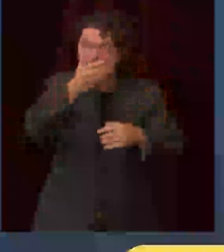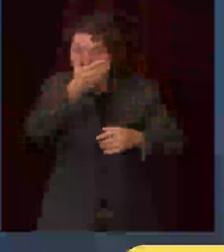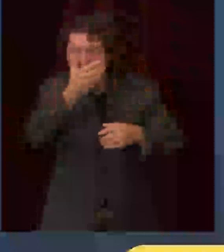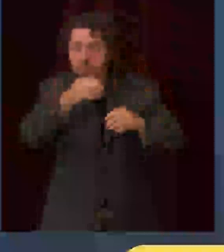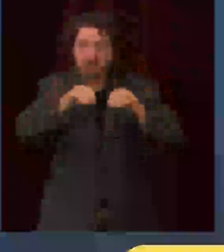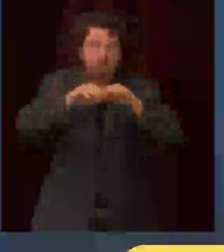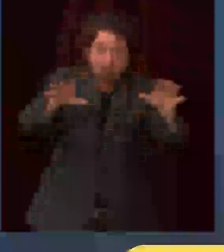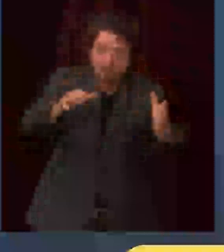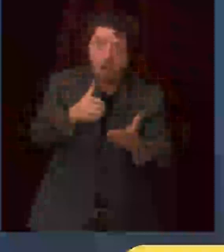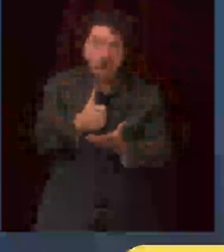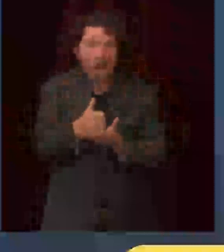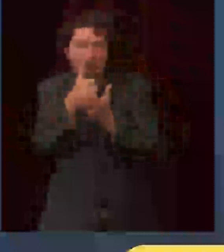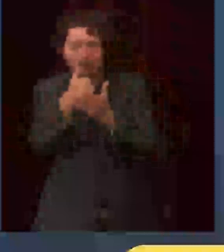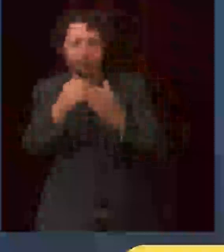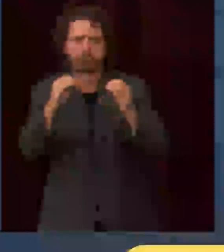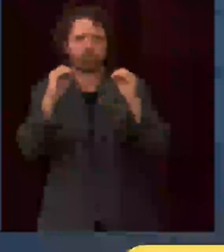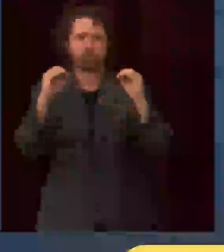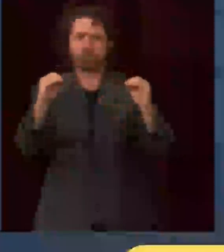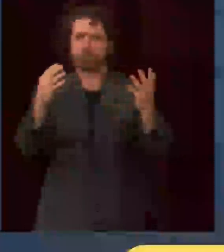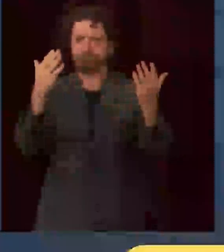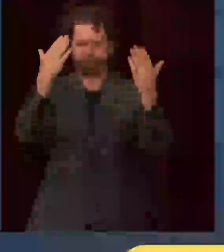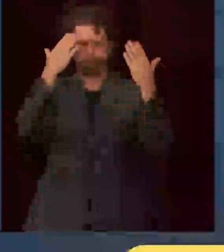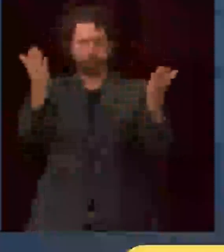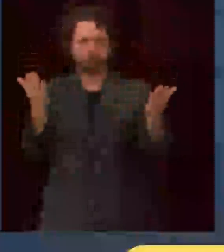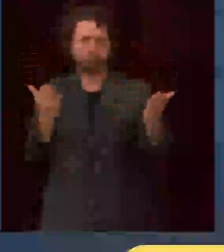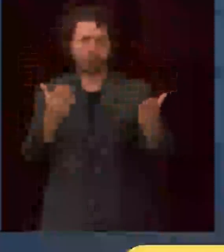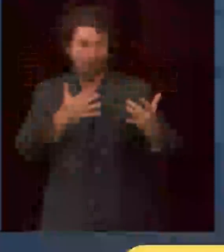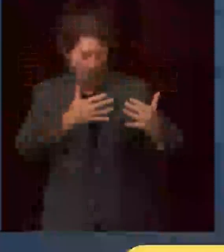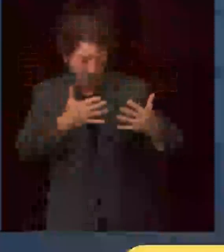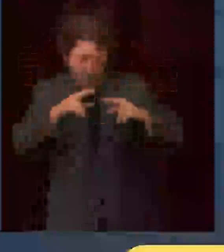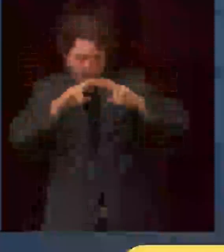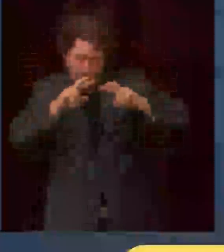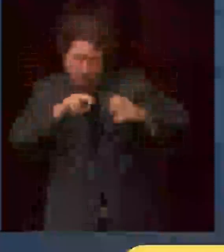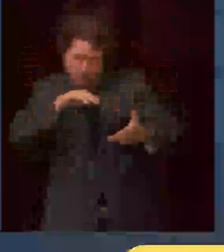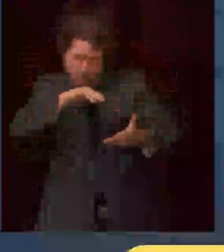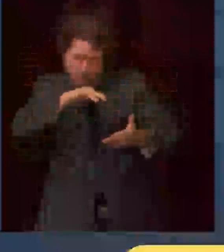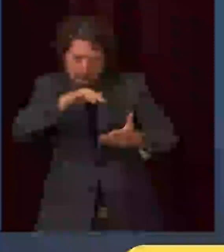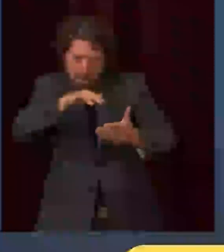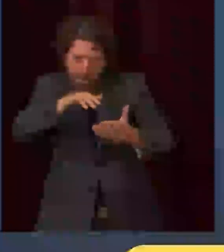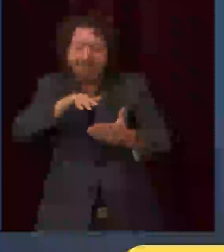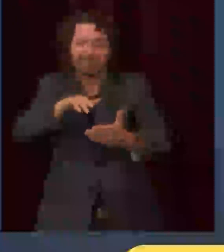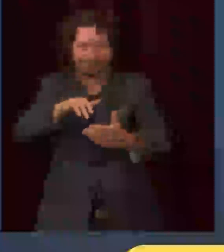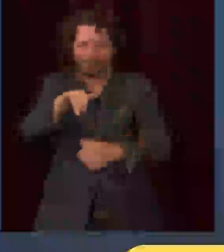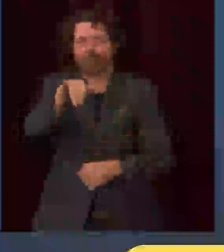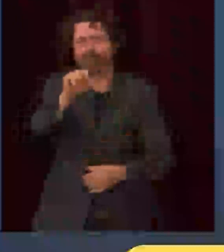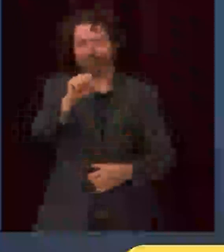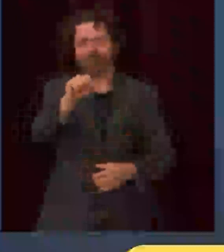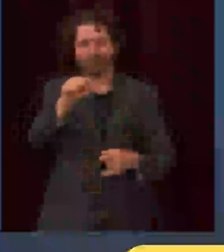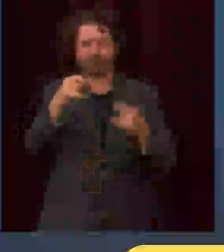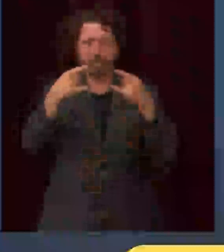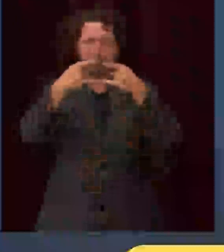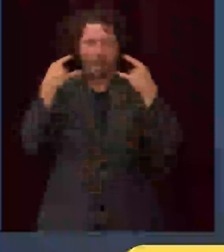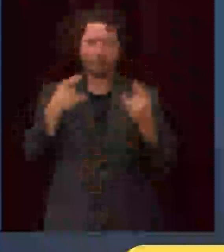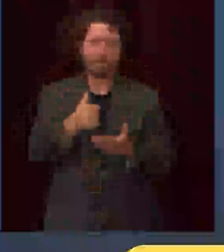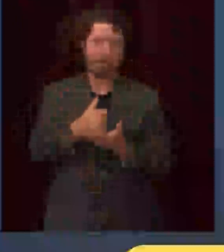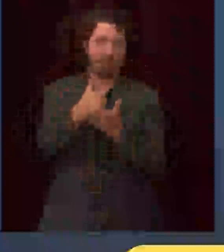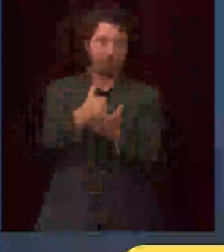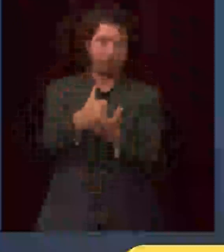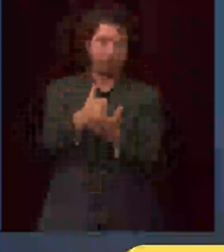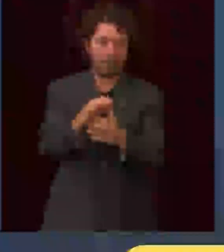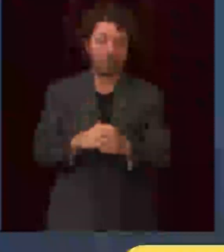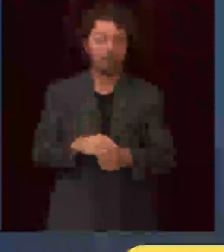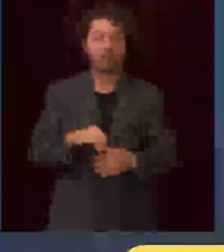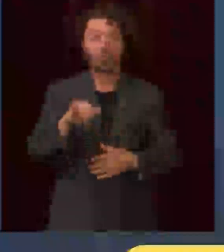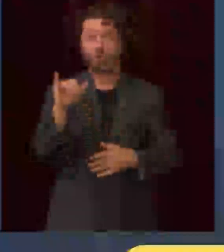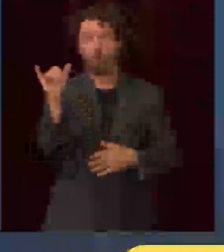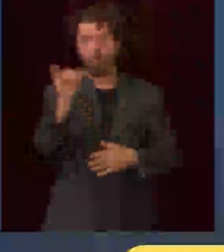been also more important, again, as we move away from the social distancing. Now masks become more important. They are